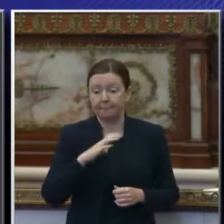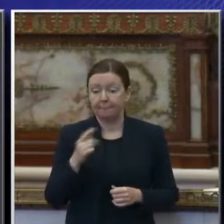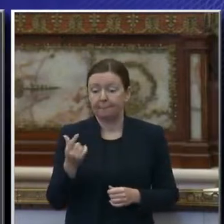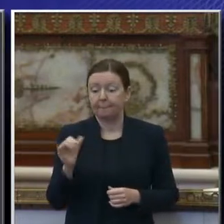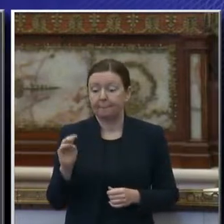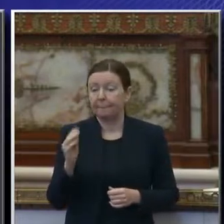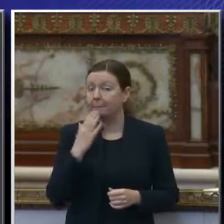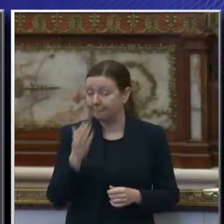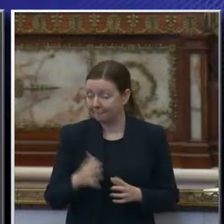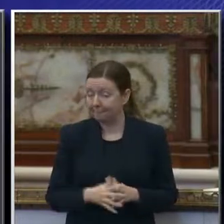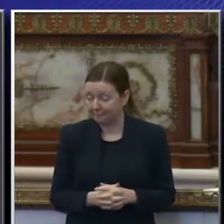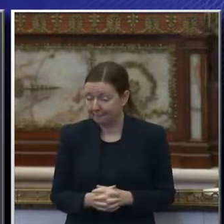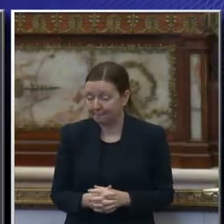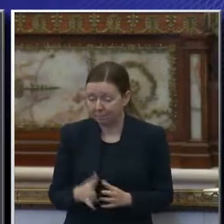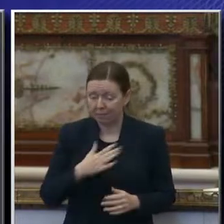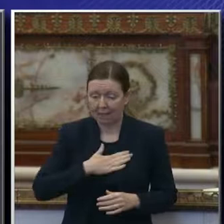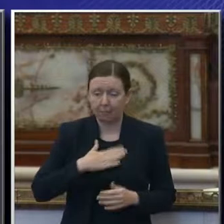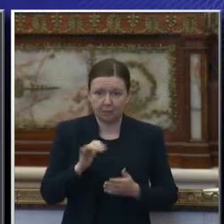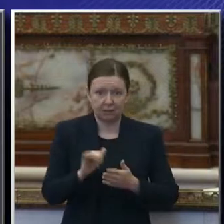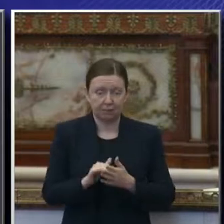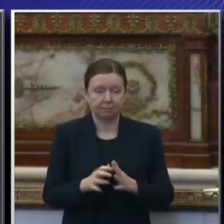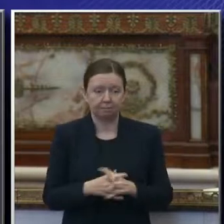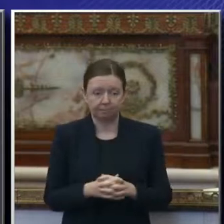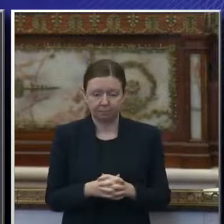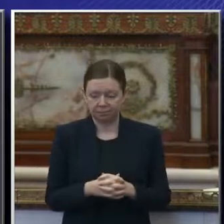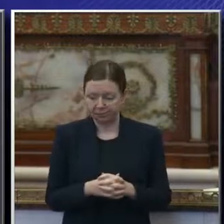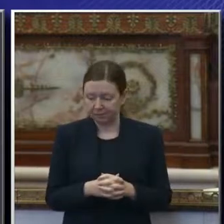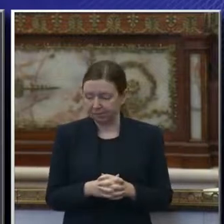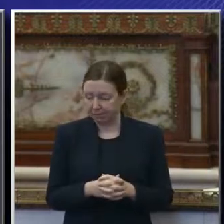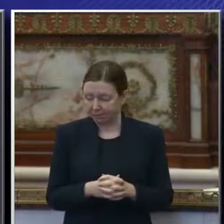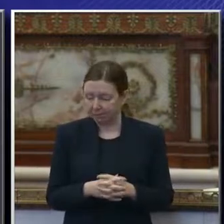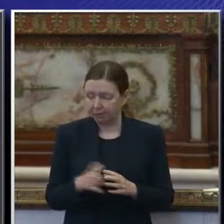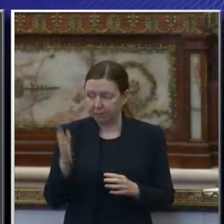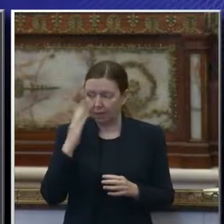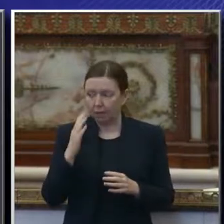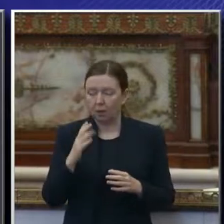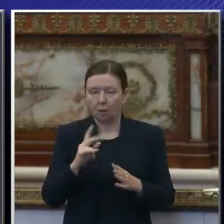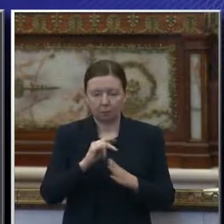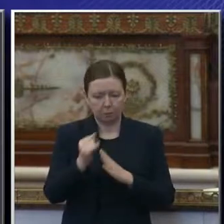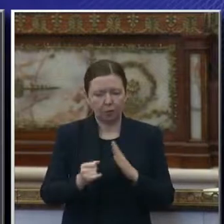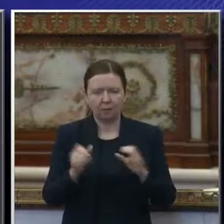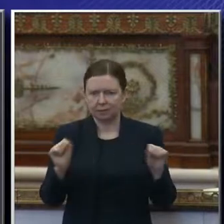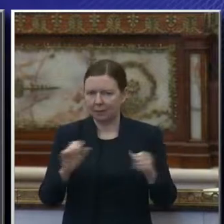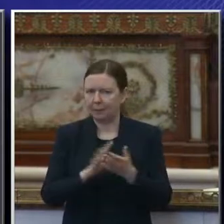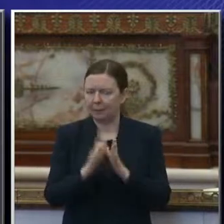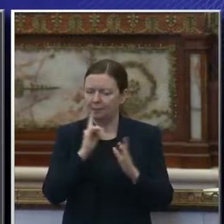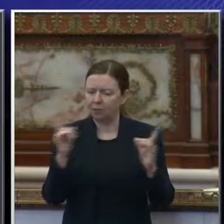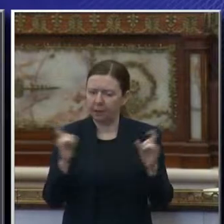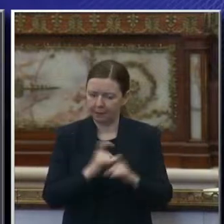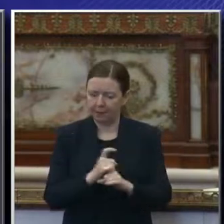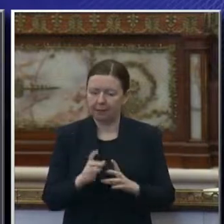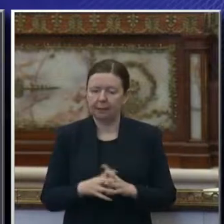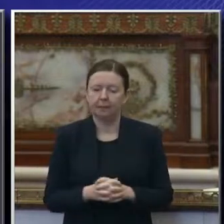Thank you. I appreciate that. I know that these projects can get very complicated,